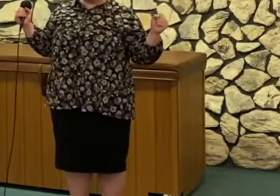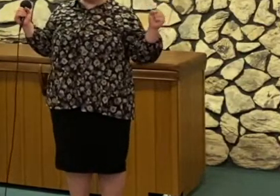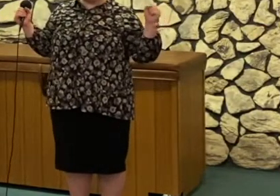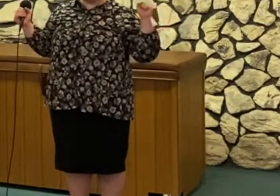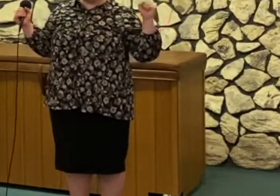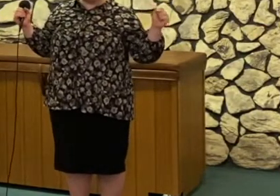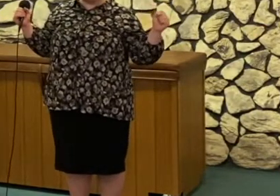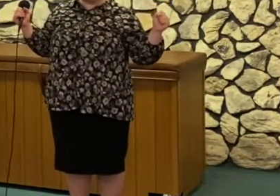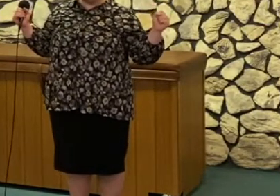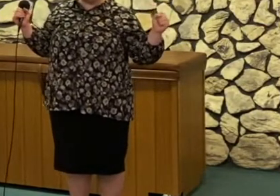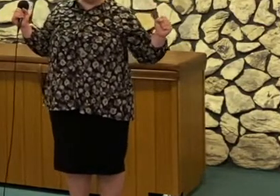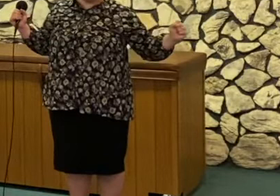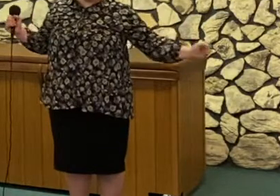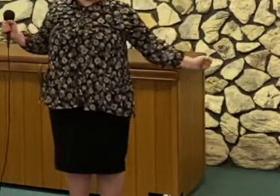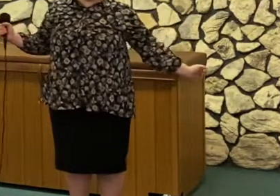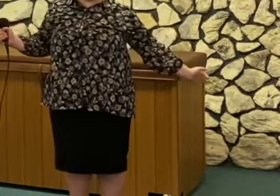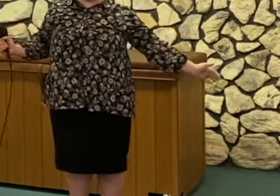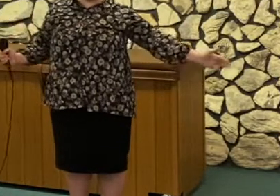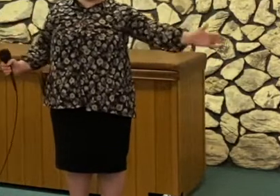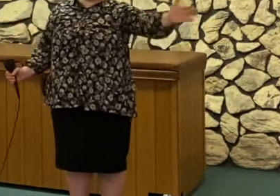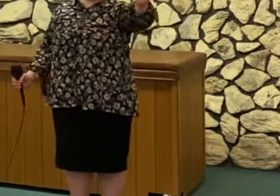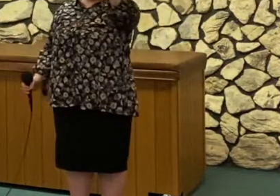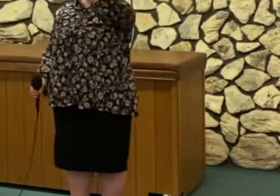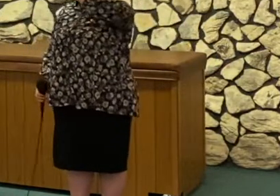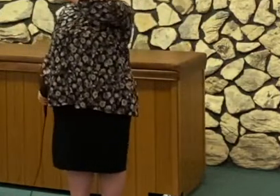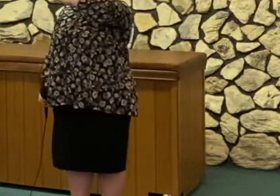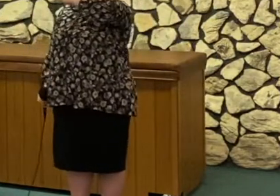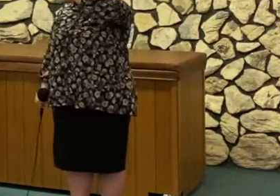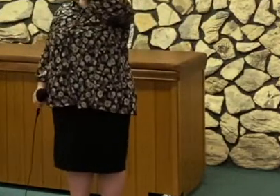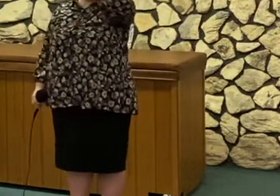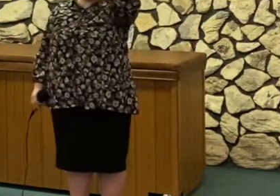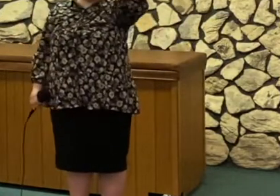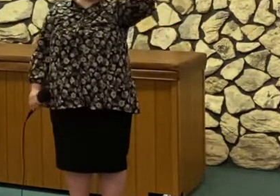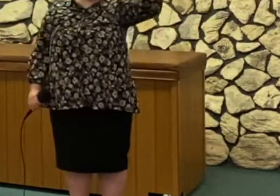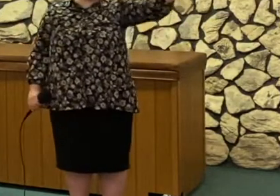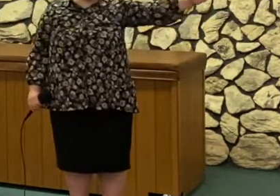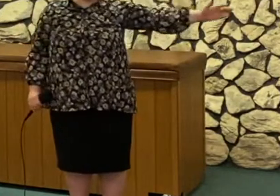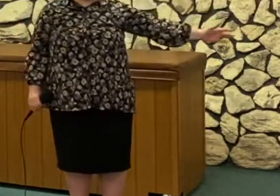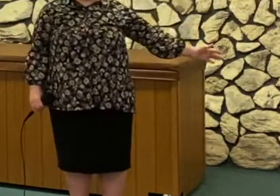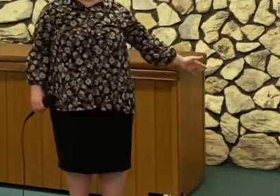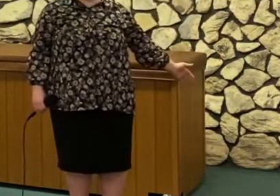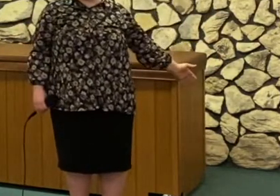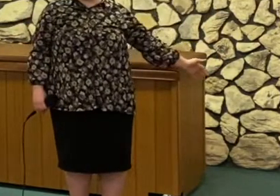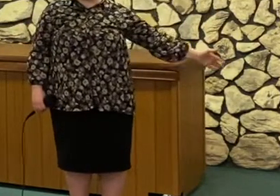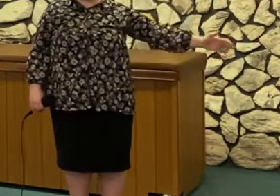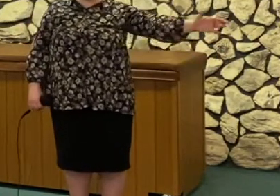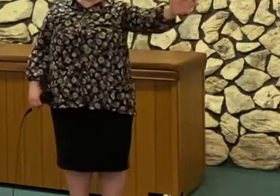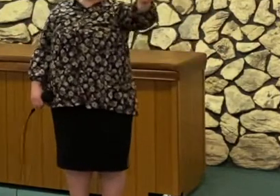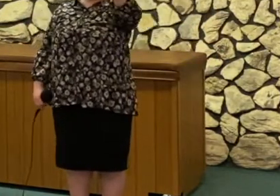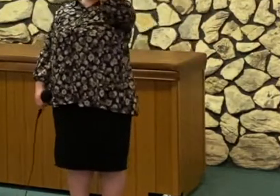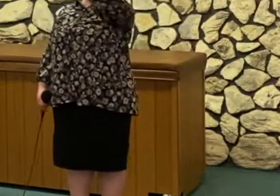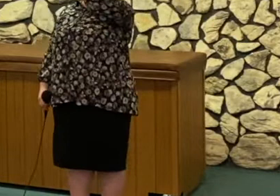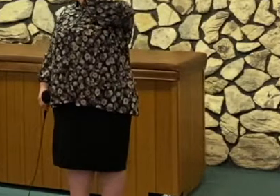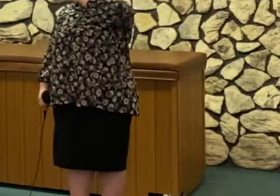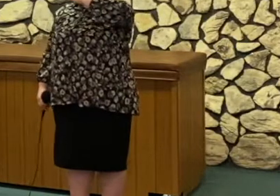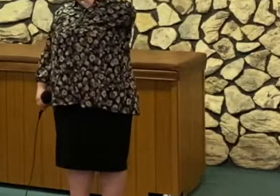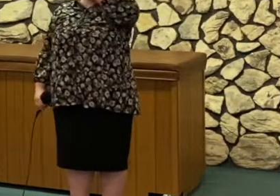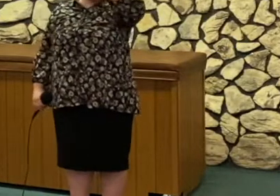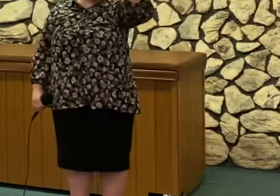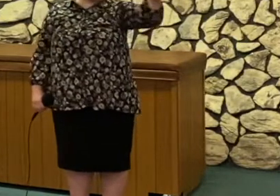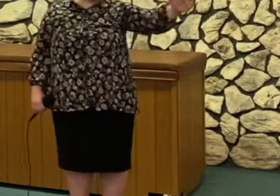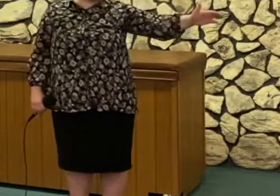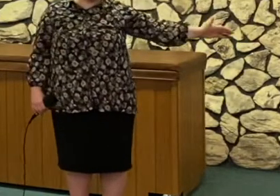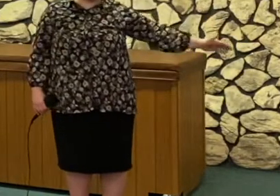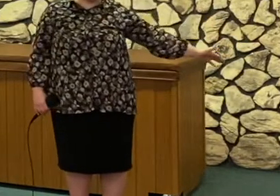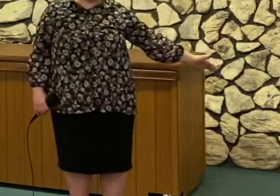now in this time of service. Oh, God, to reach out to you, to focus everything we have upon you. Oh, God,